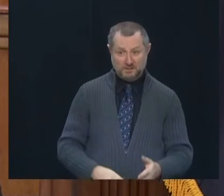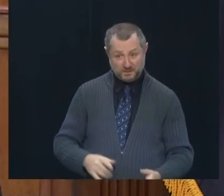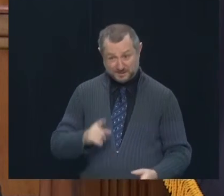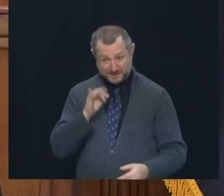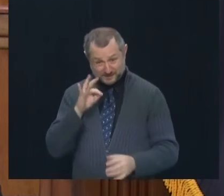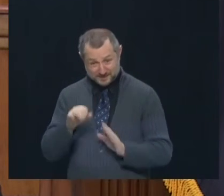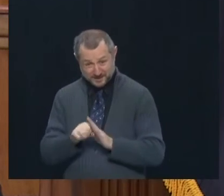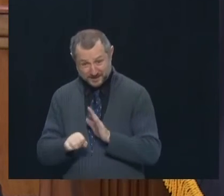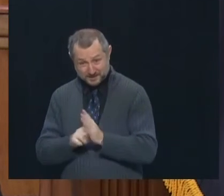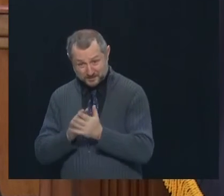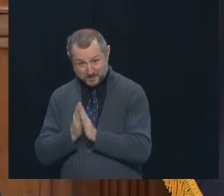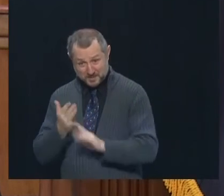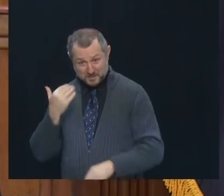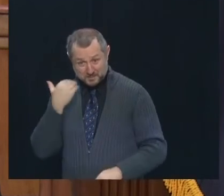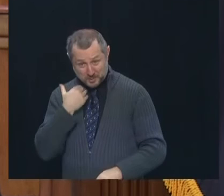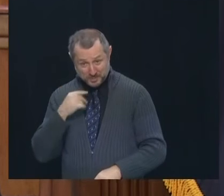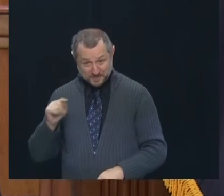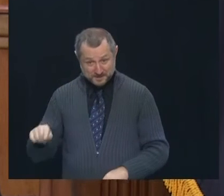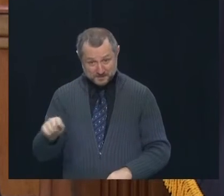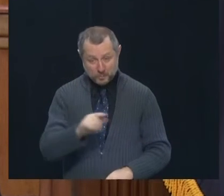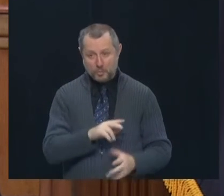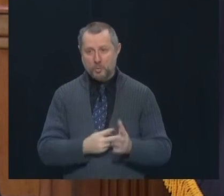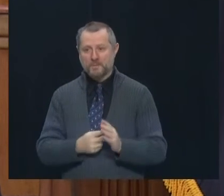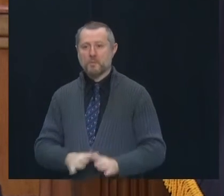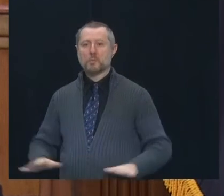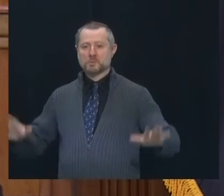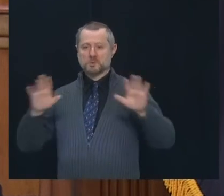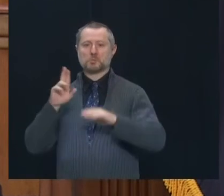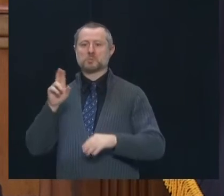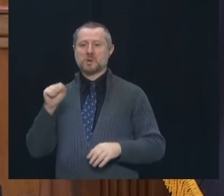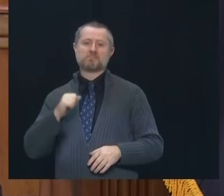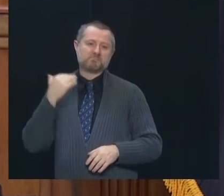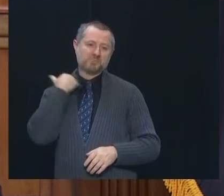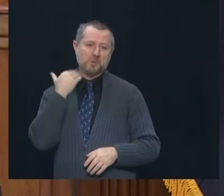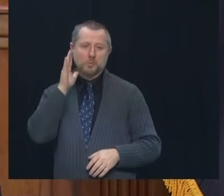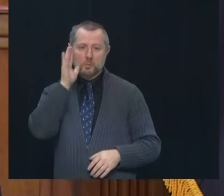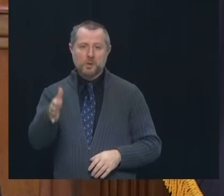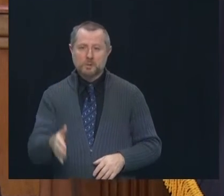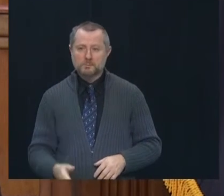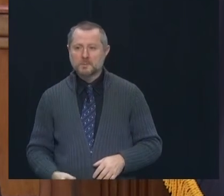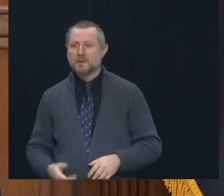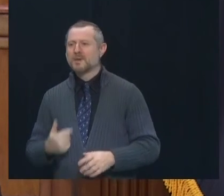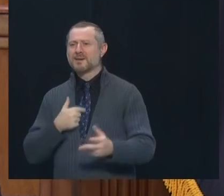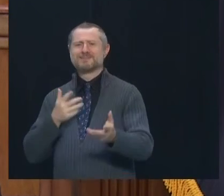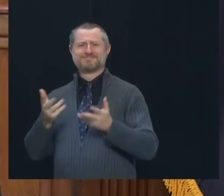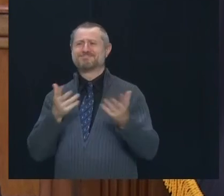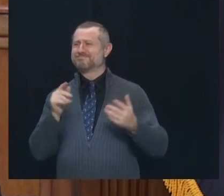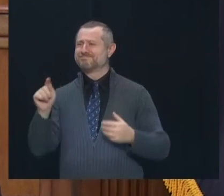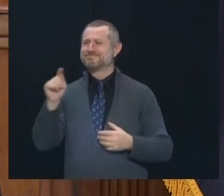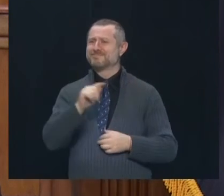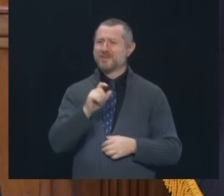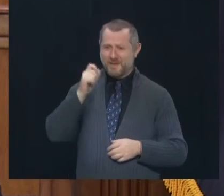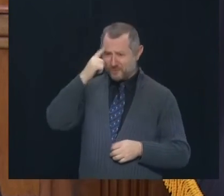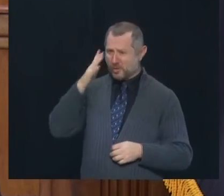bankrupt. I talk to governors all day long. They're all feeling financial